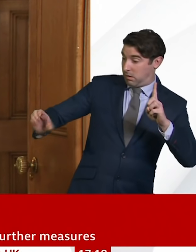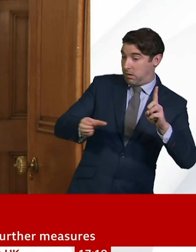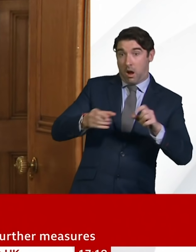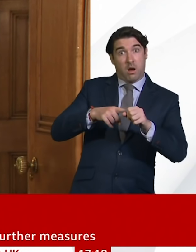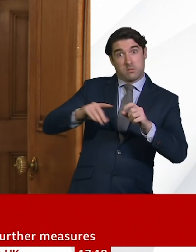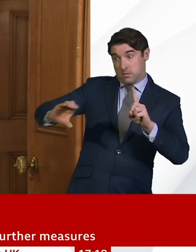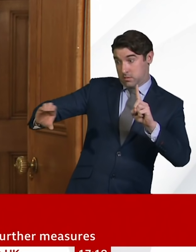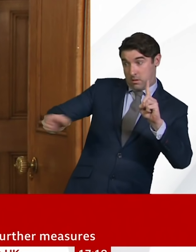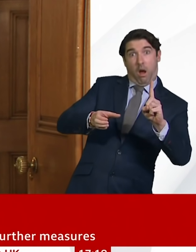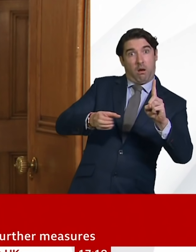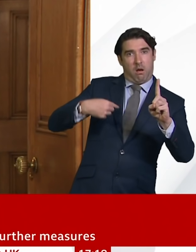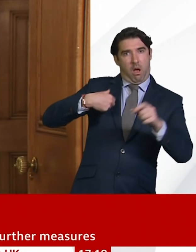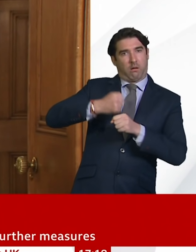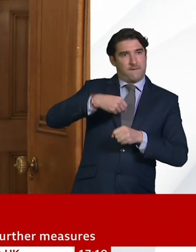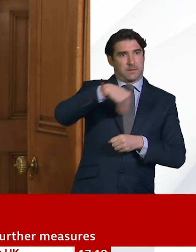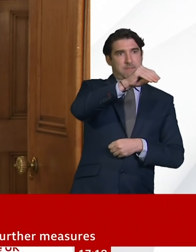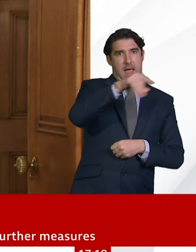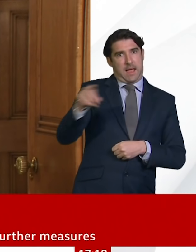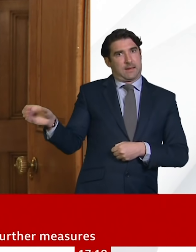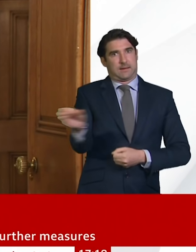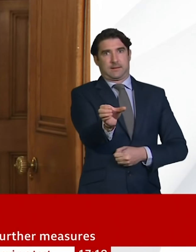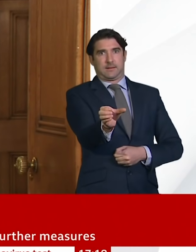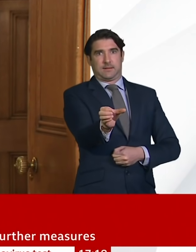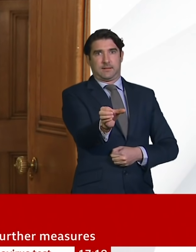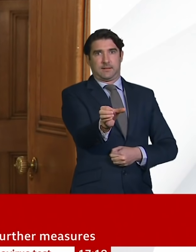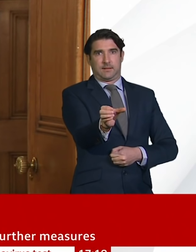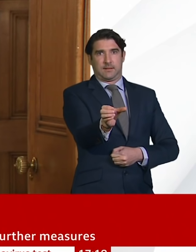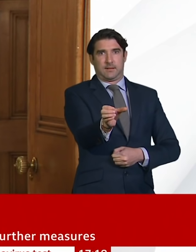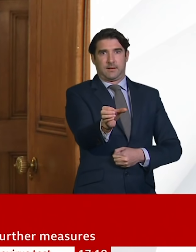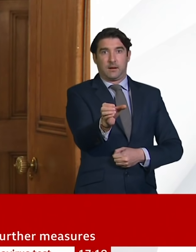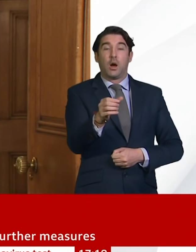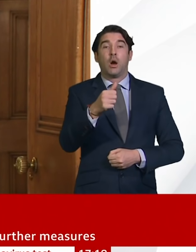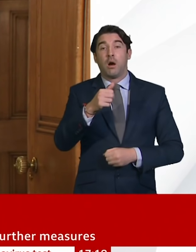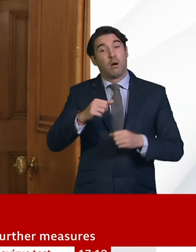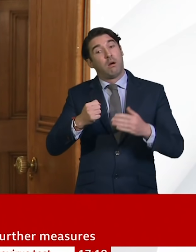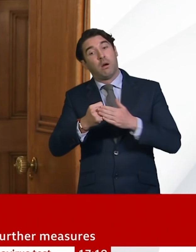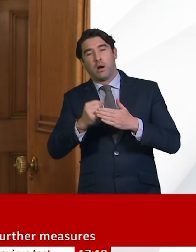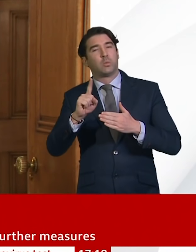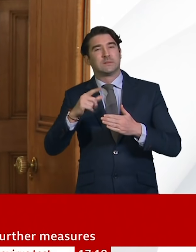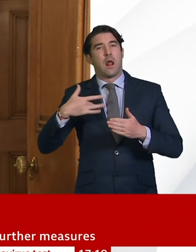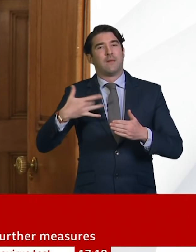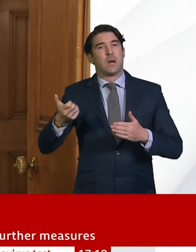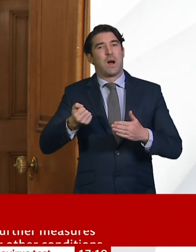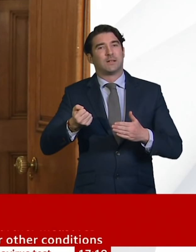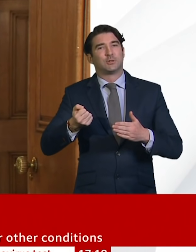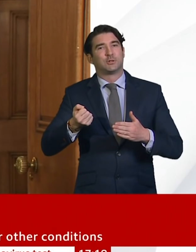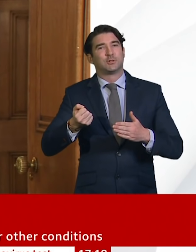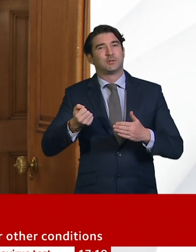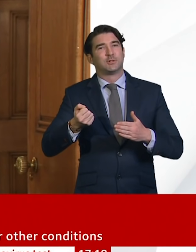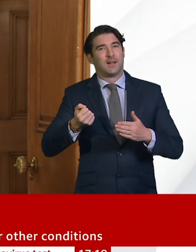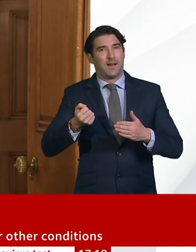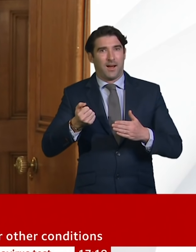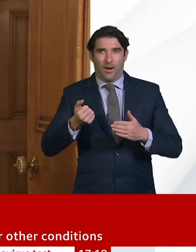support young people into work. And I'd also mention what we're doing in terms of training,